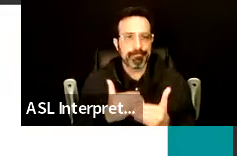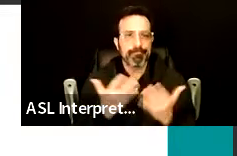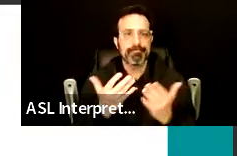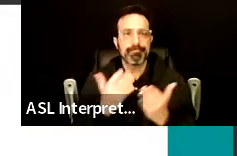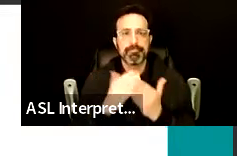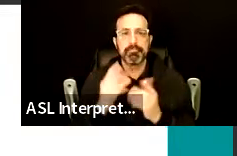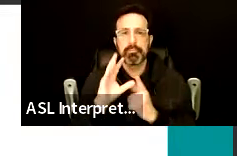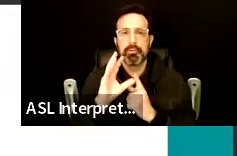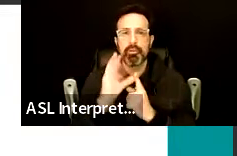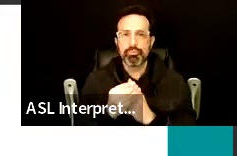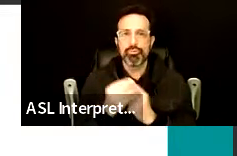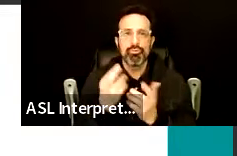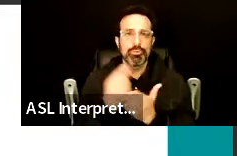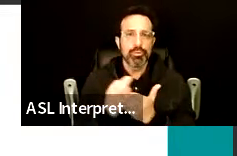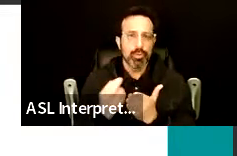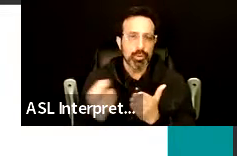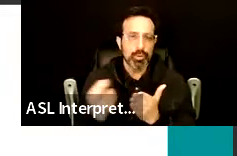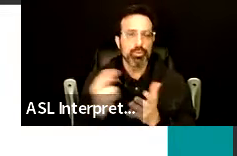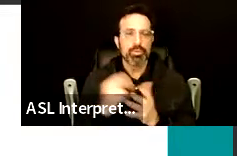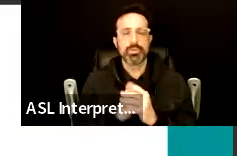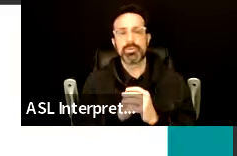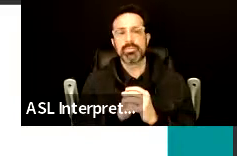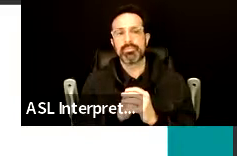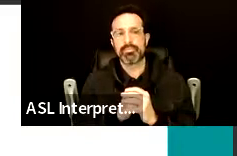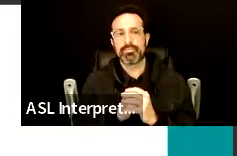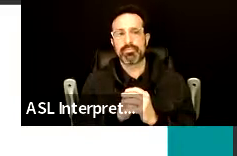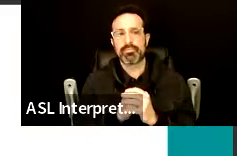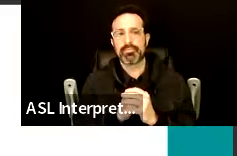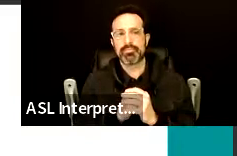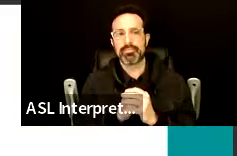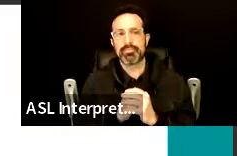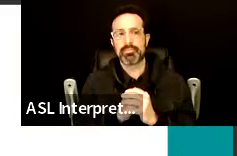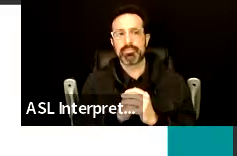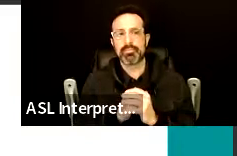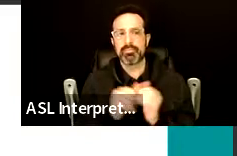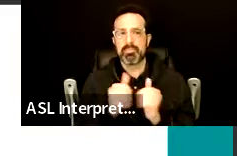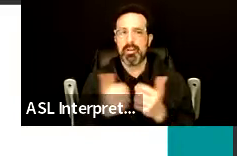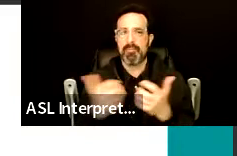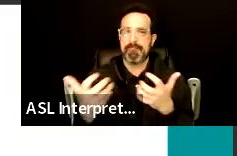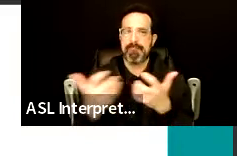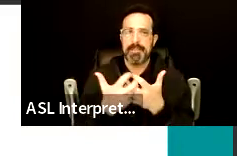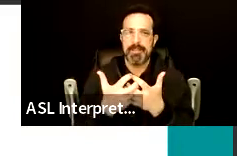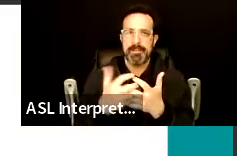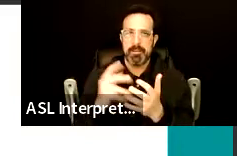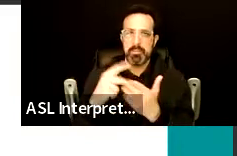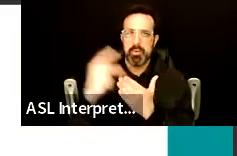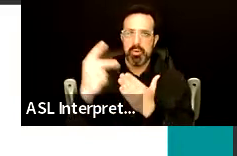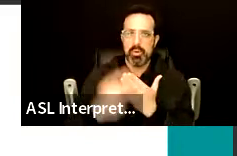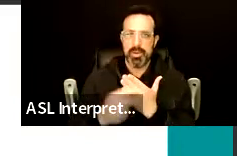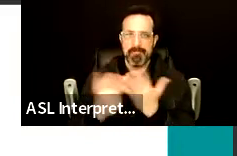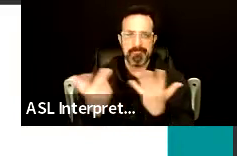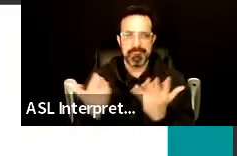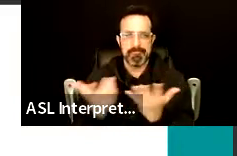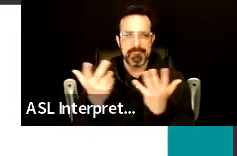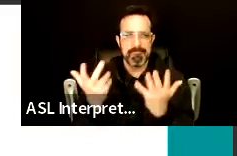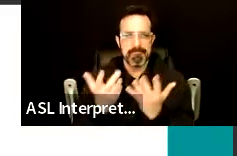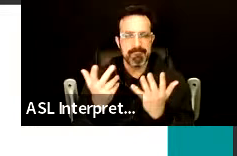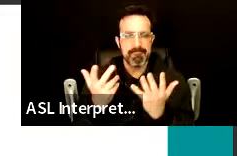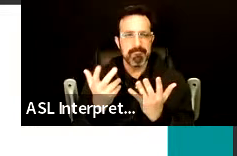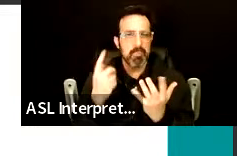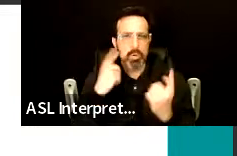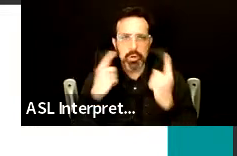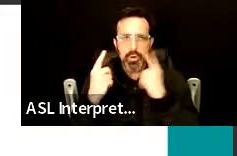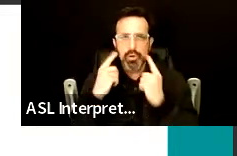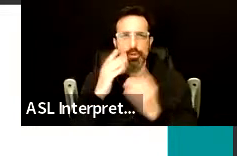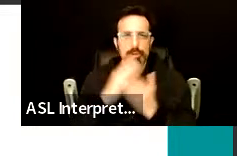cultural resources, and how this fits within the program. But we wanted to start with we'd heard that there were